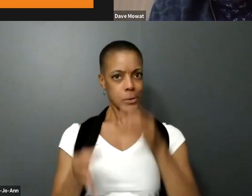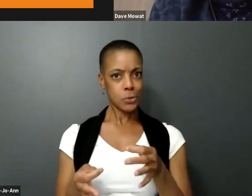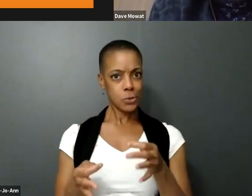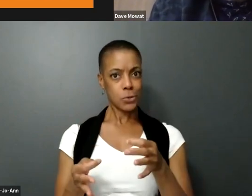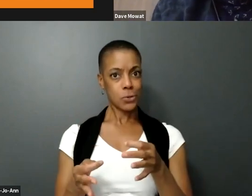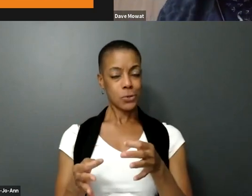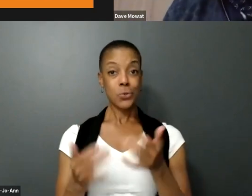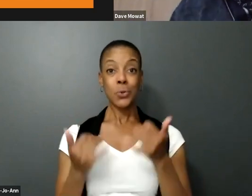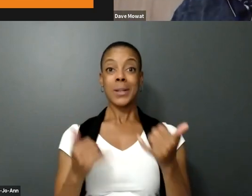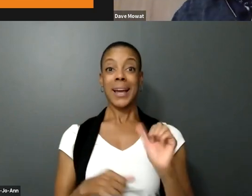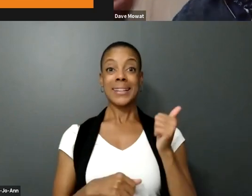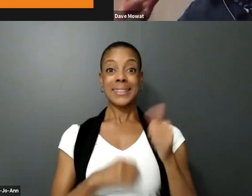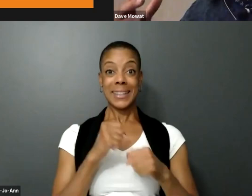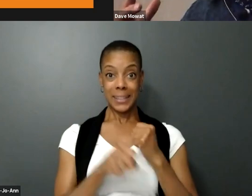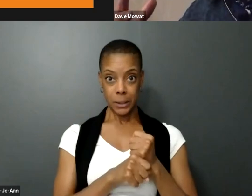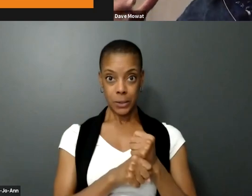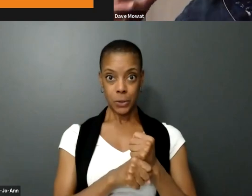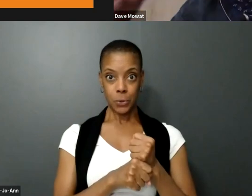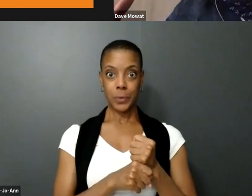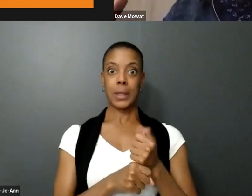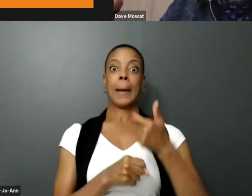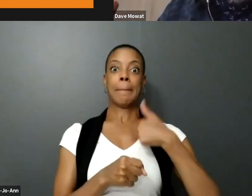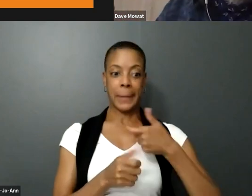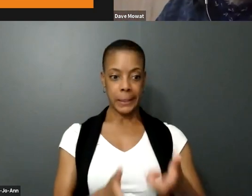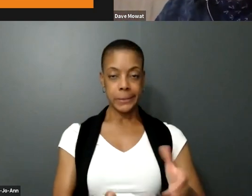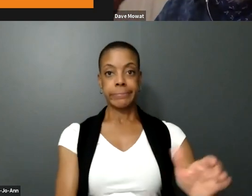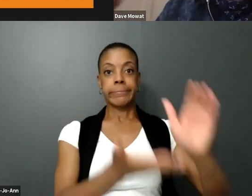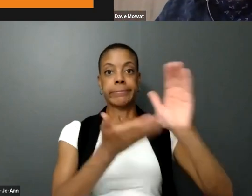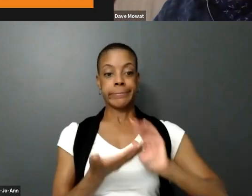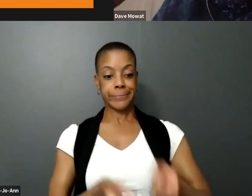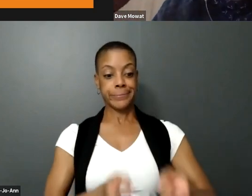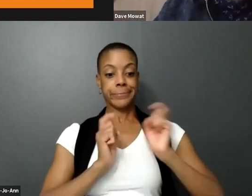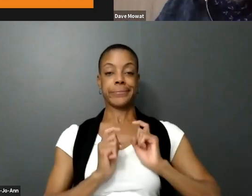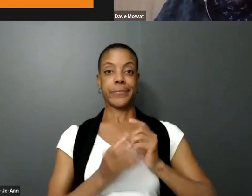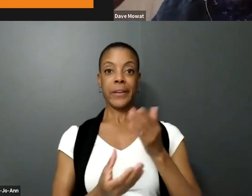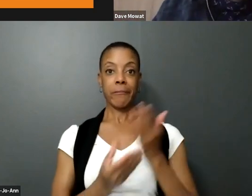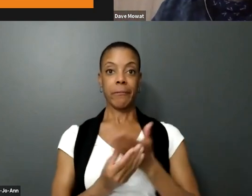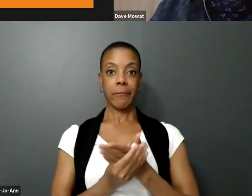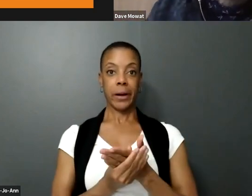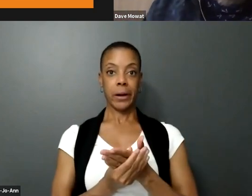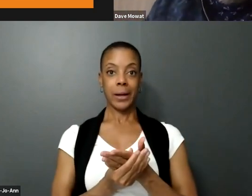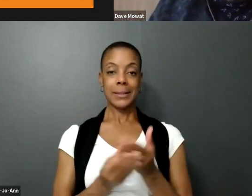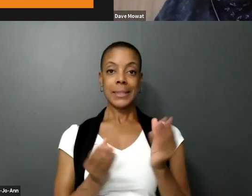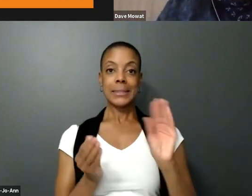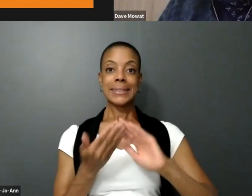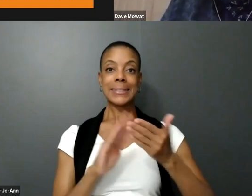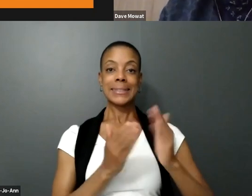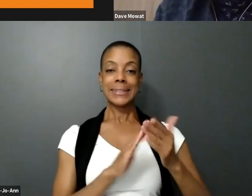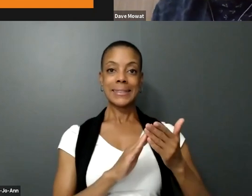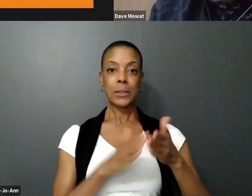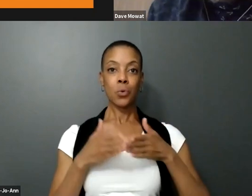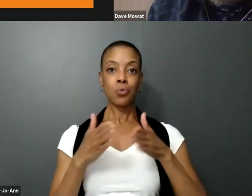years, I've now inherited this file, this municipal road file. And I